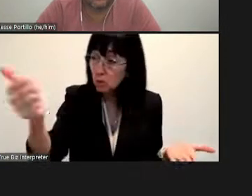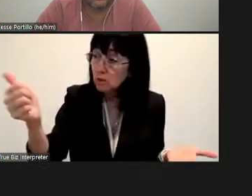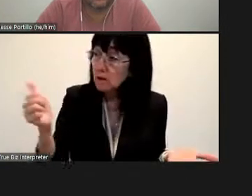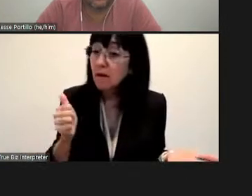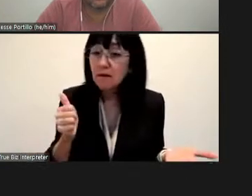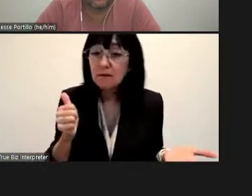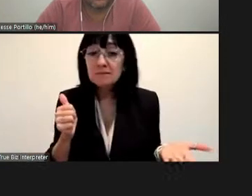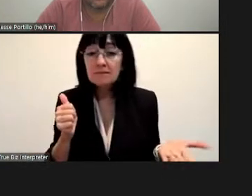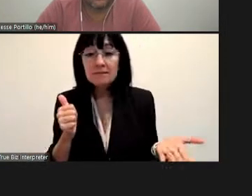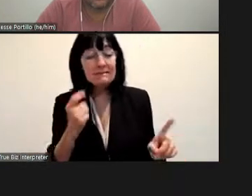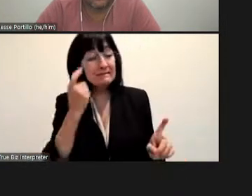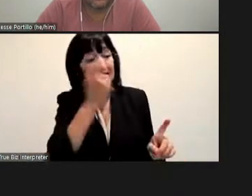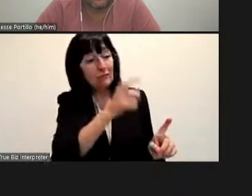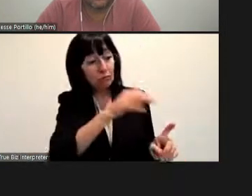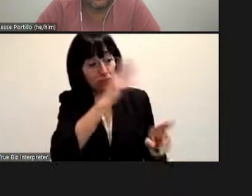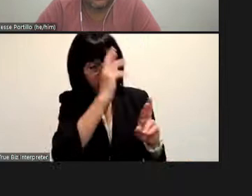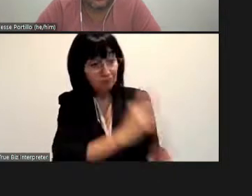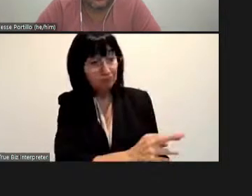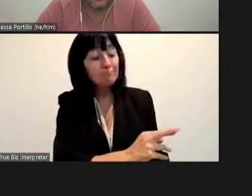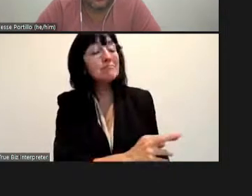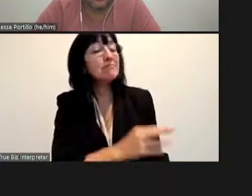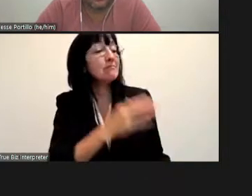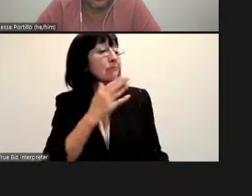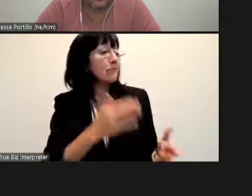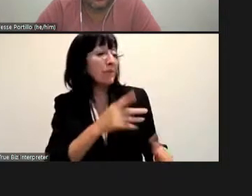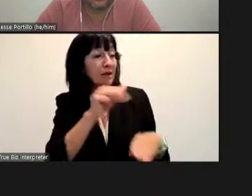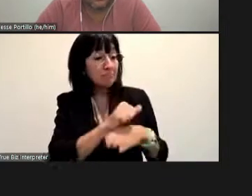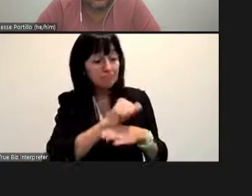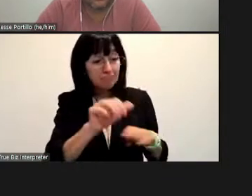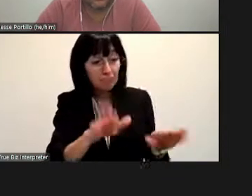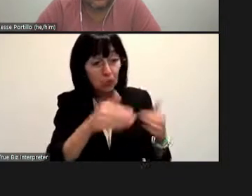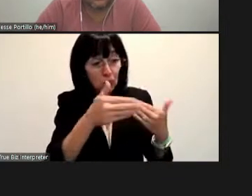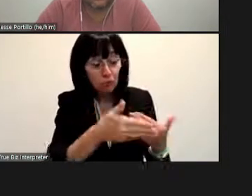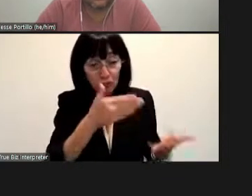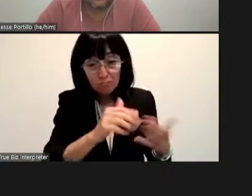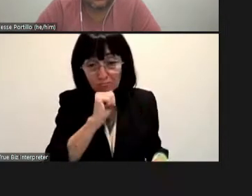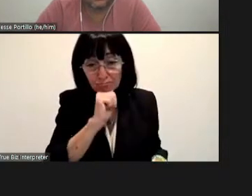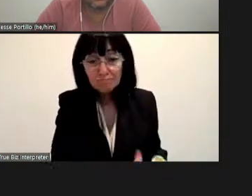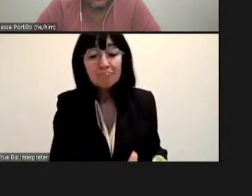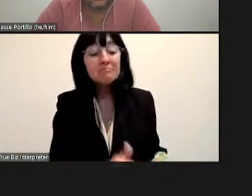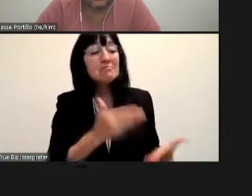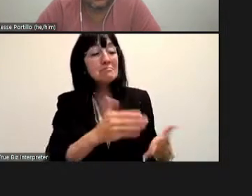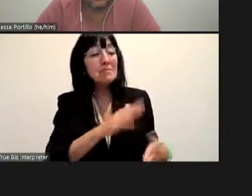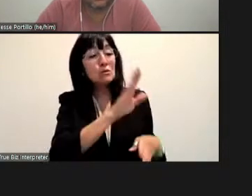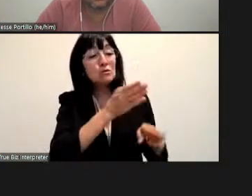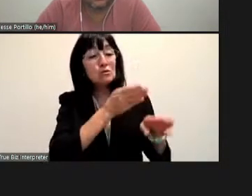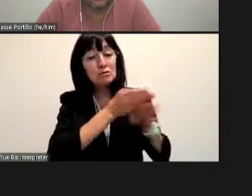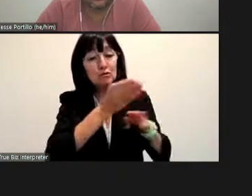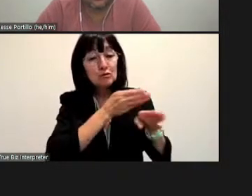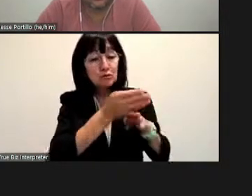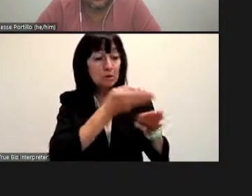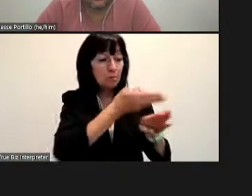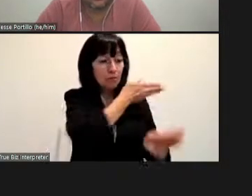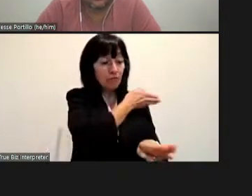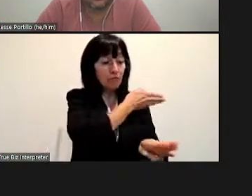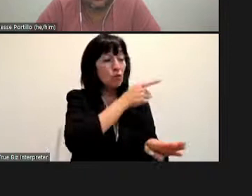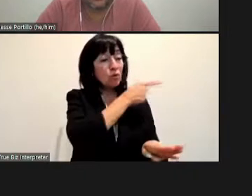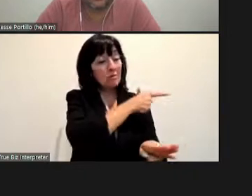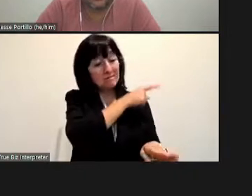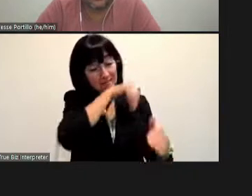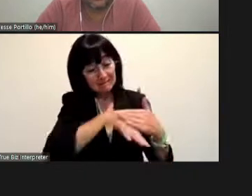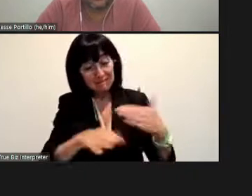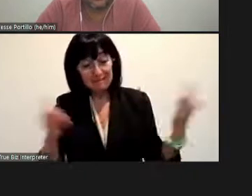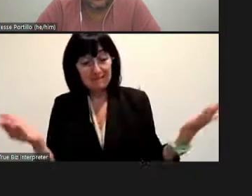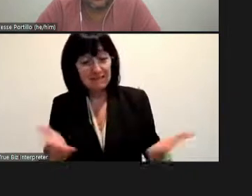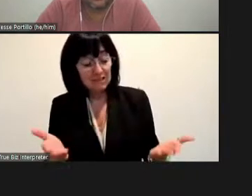is giving you that. Maybe it's not happening in the rehearsal room. Maybe it's not happening in like the rest of your career before this point, but when you come into this fitting space, you are